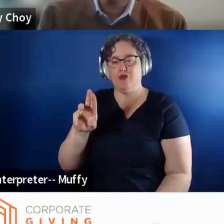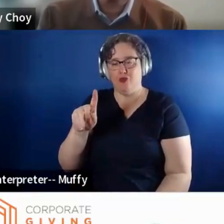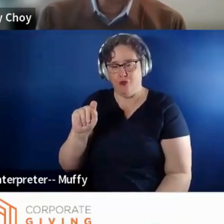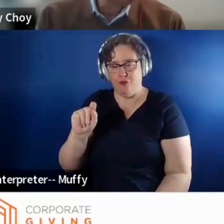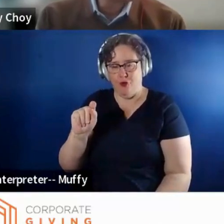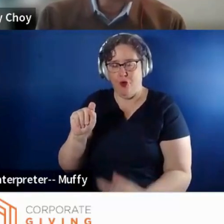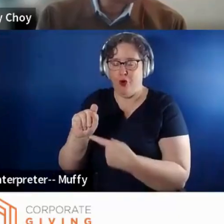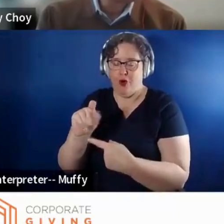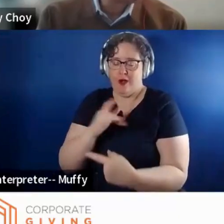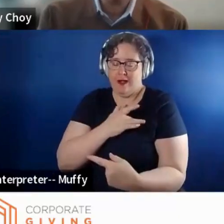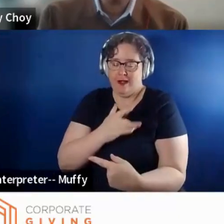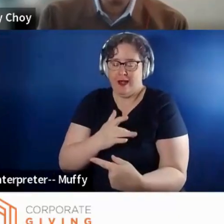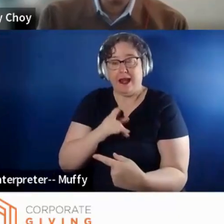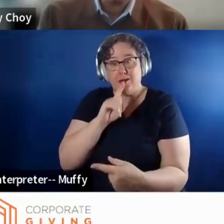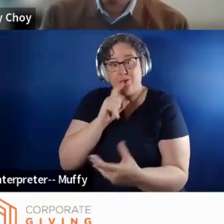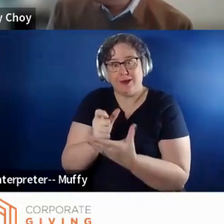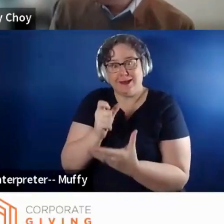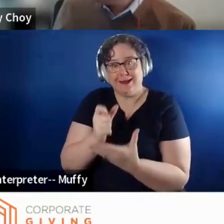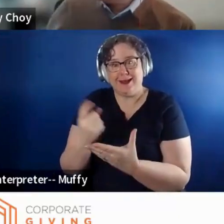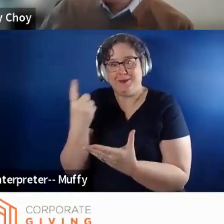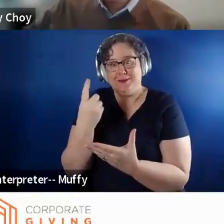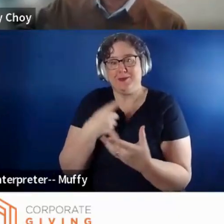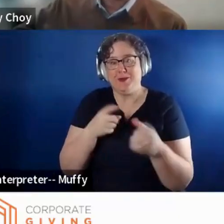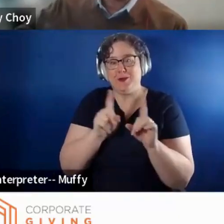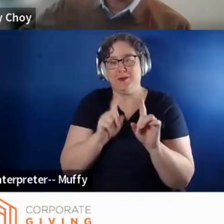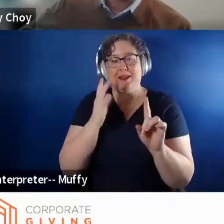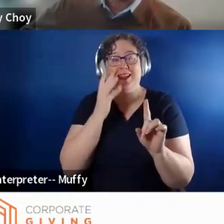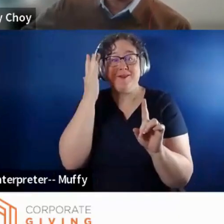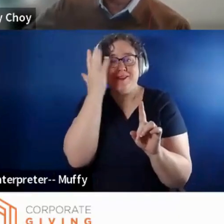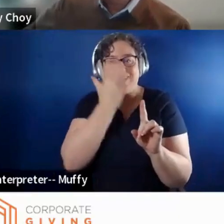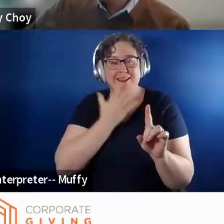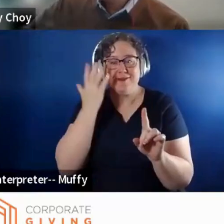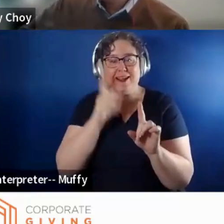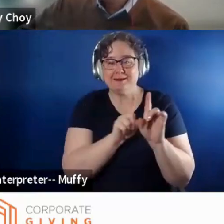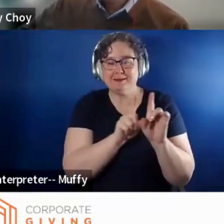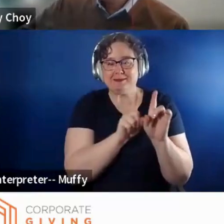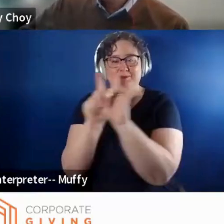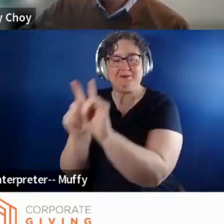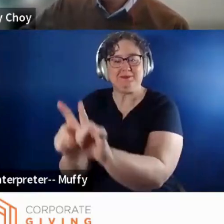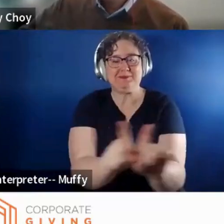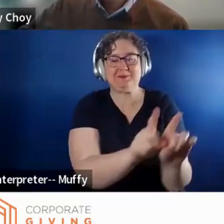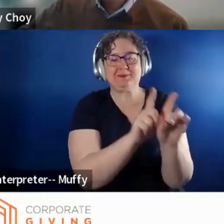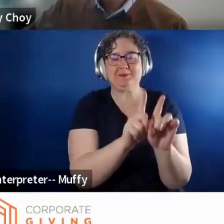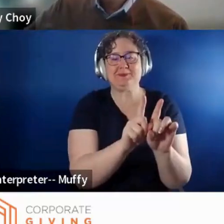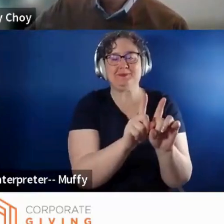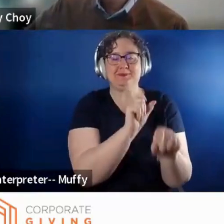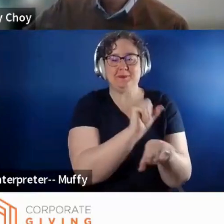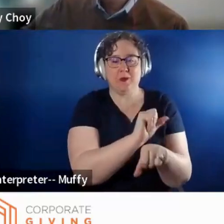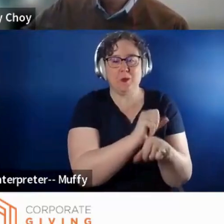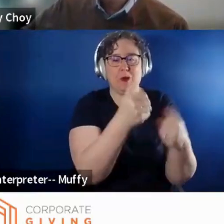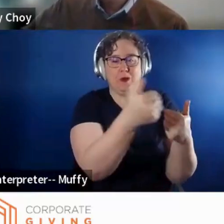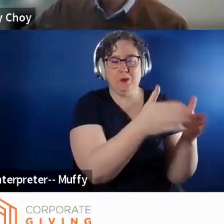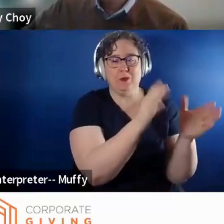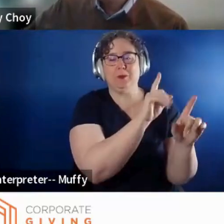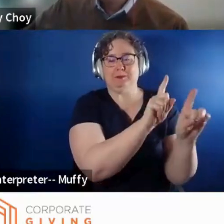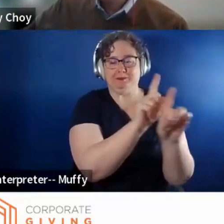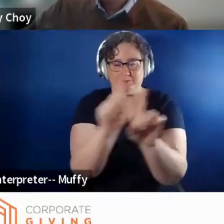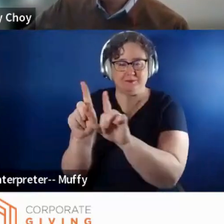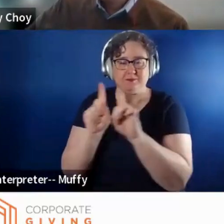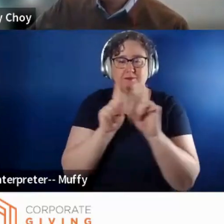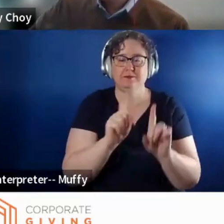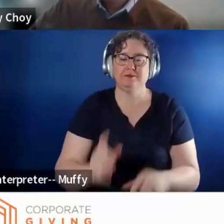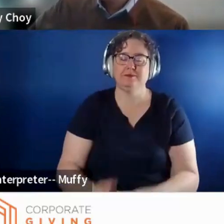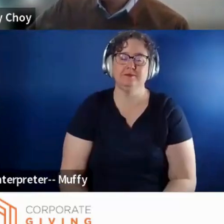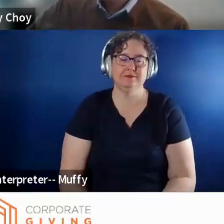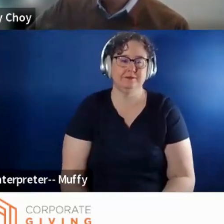And it really helps if you have someone who can be a friendly face and help work your way around the room with you.